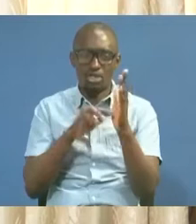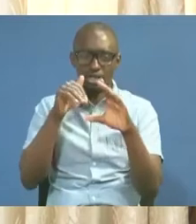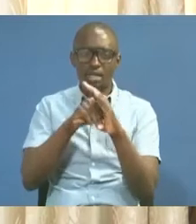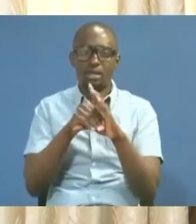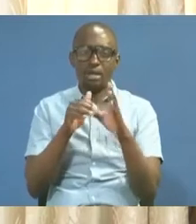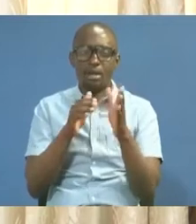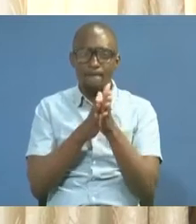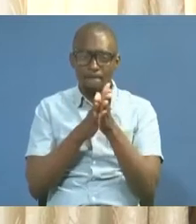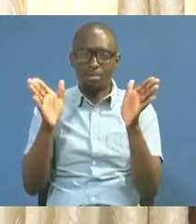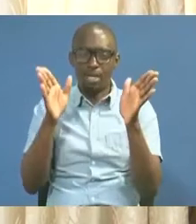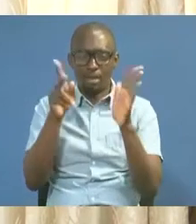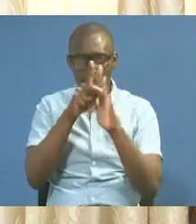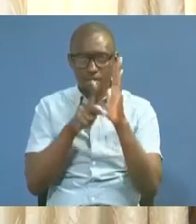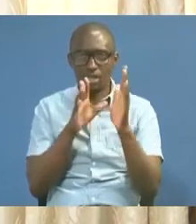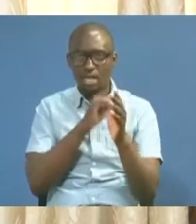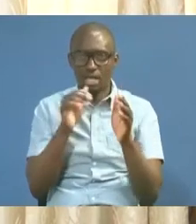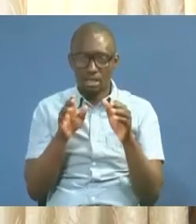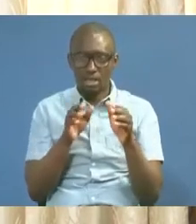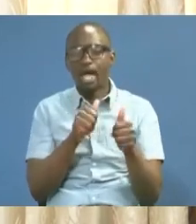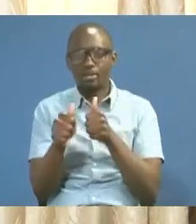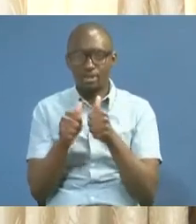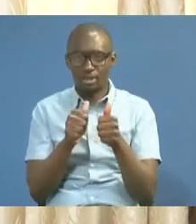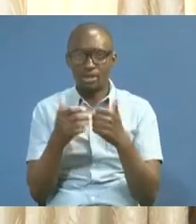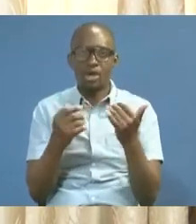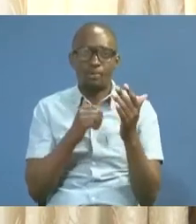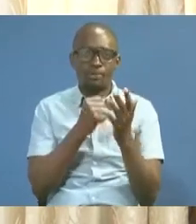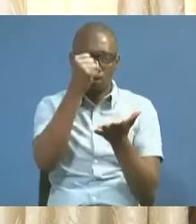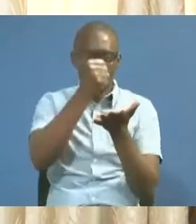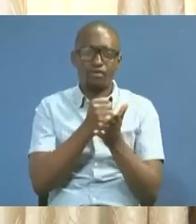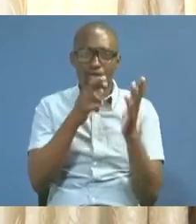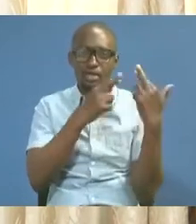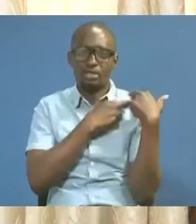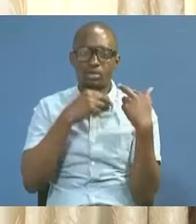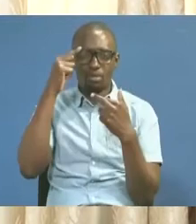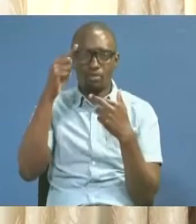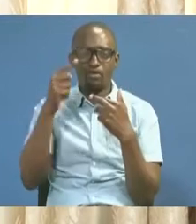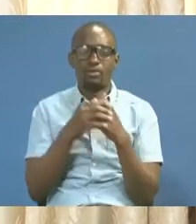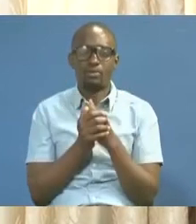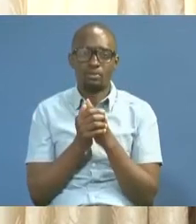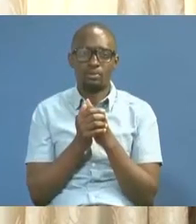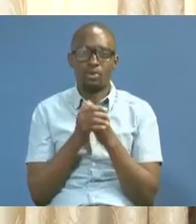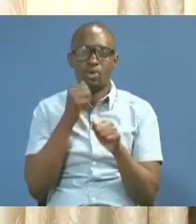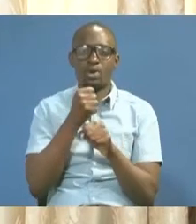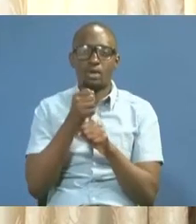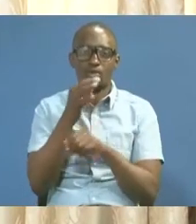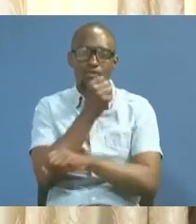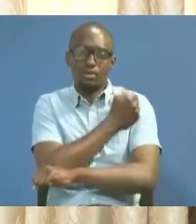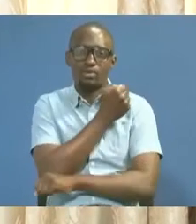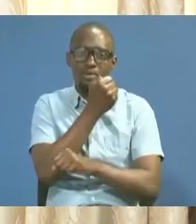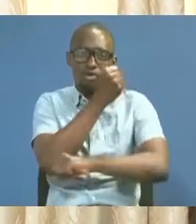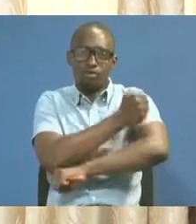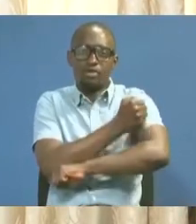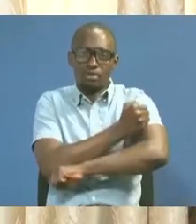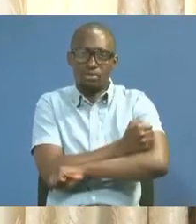Policy and Administration. The Dean's Office is responsible for the running of the school